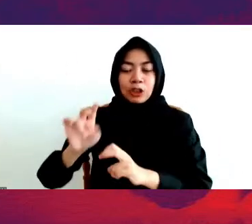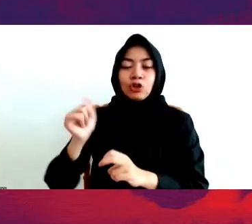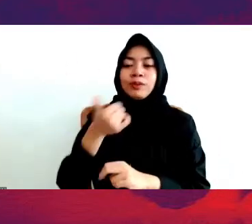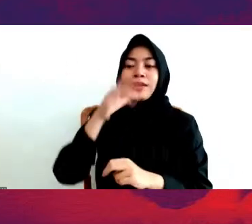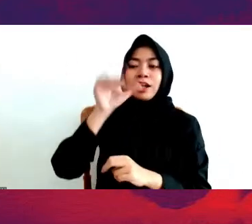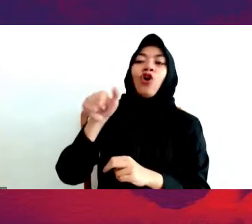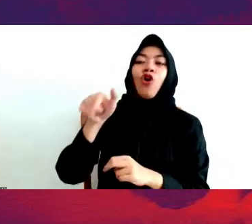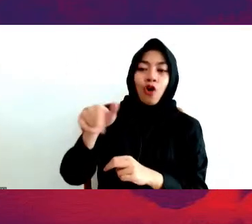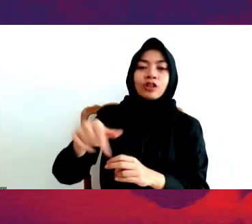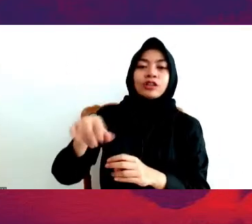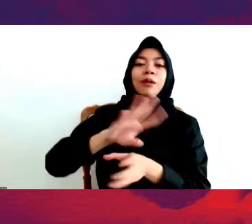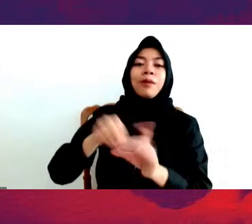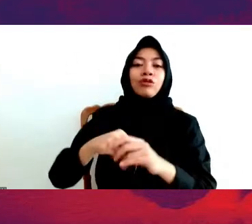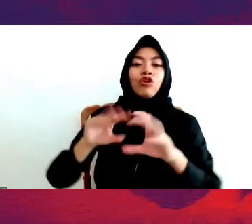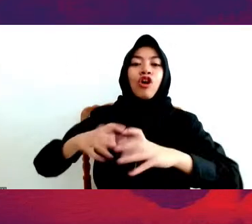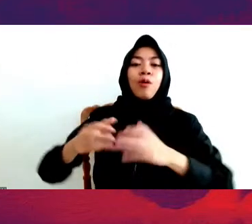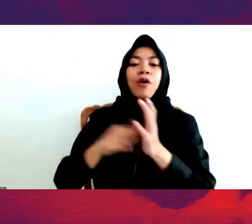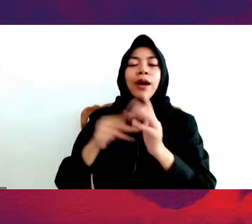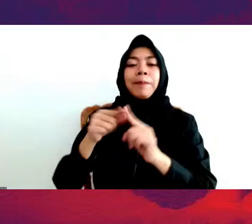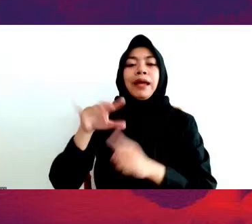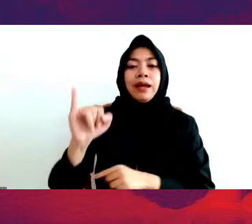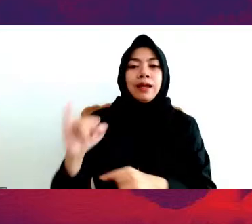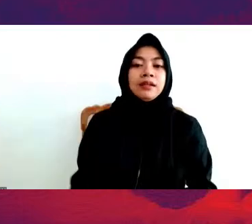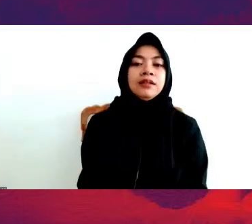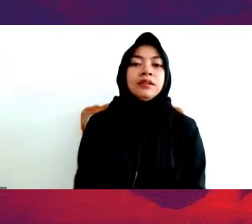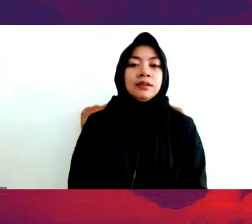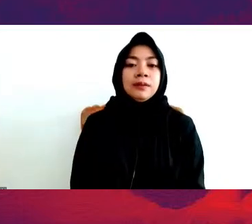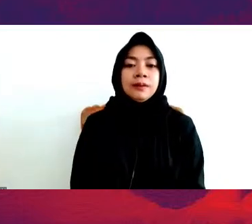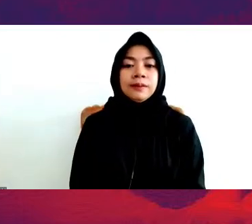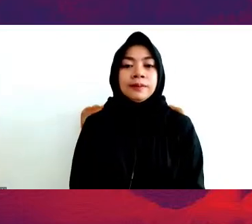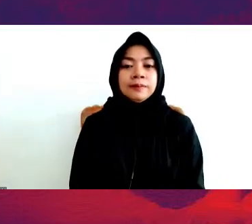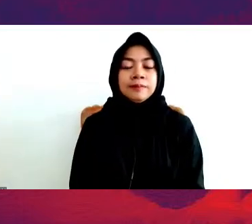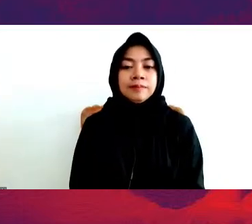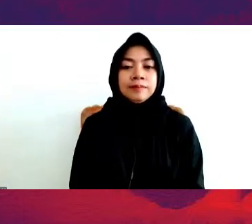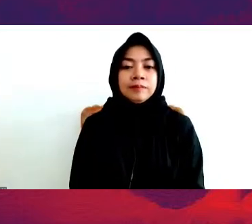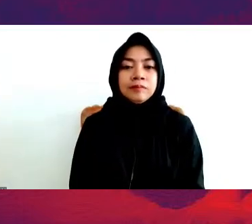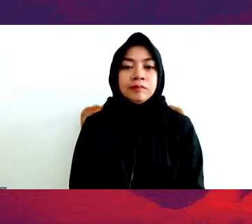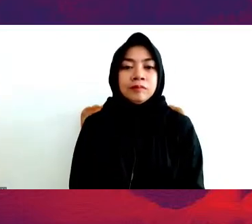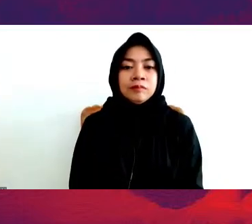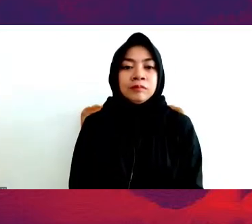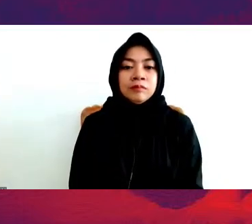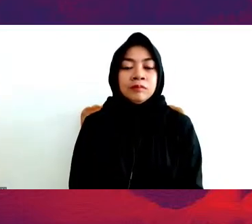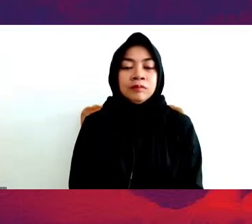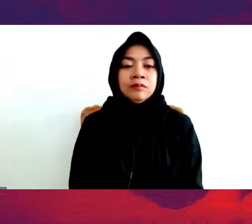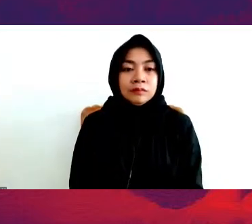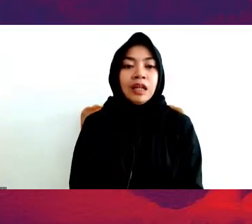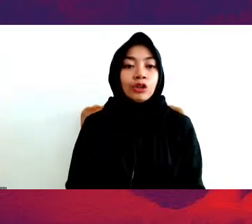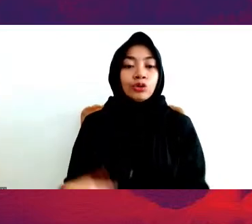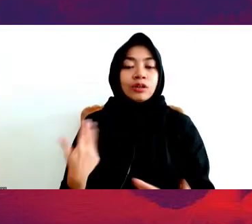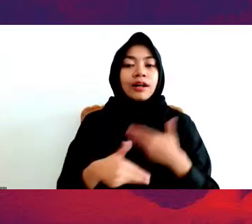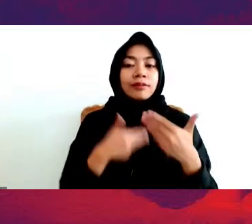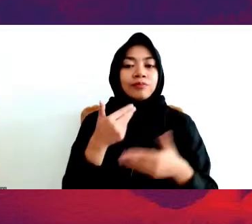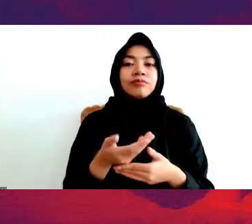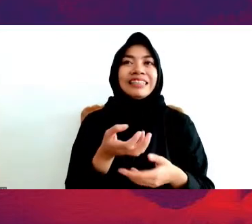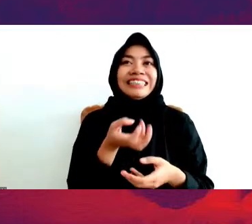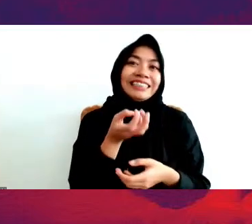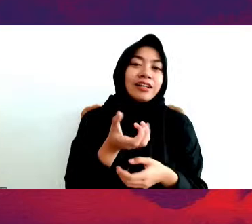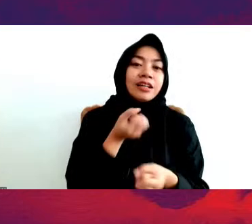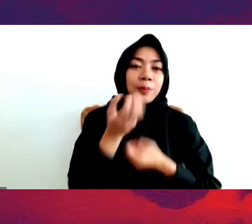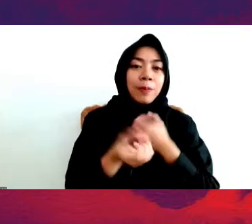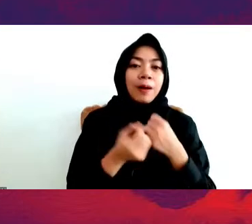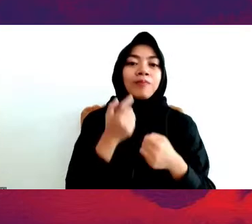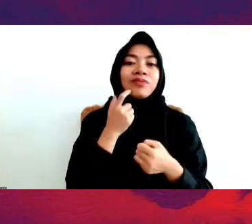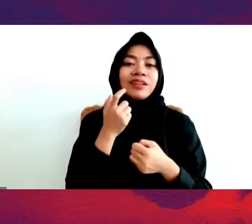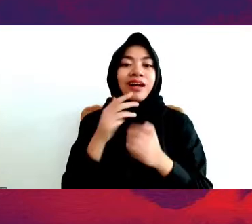poverty. Next slide, please. Now, very quickly, I'll briefly describe the most recent published global